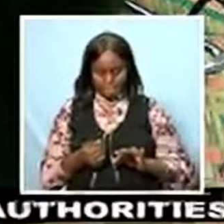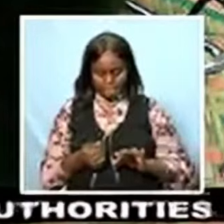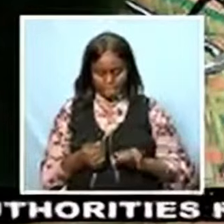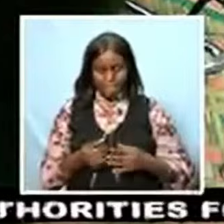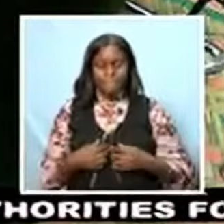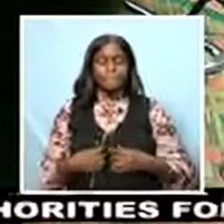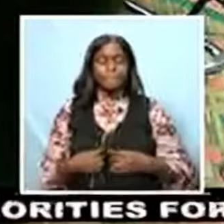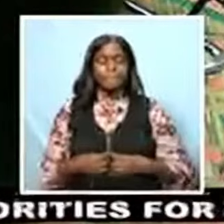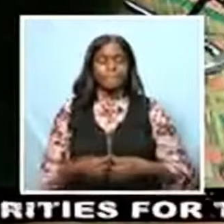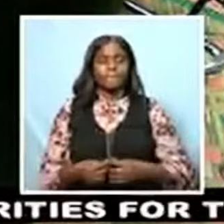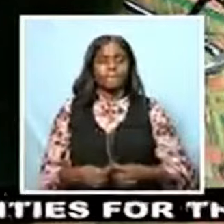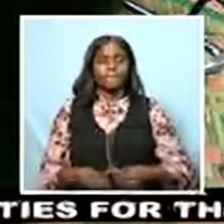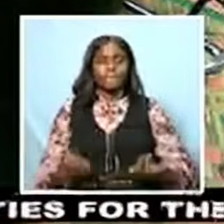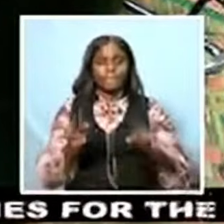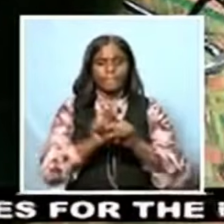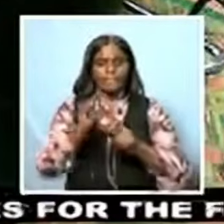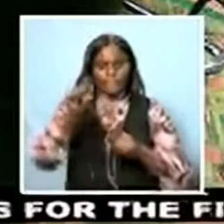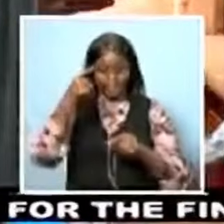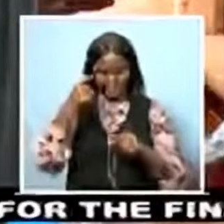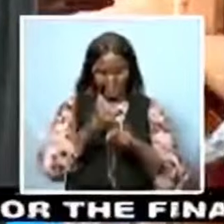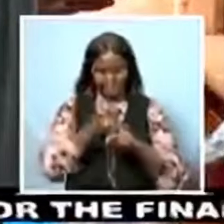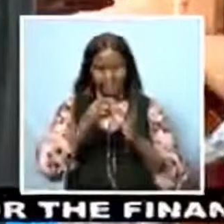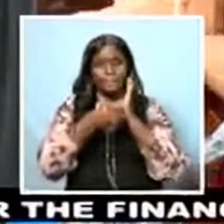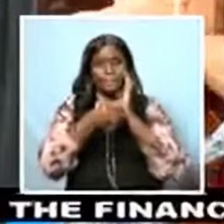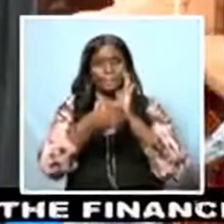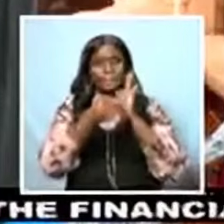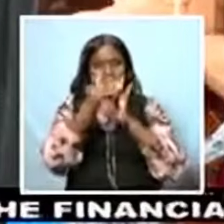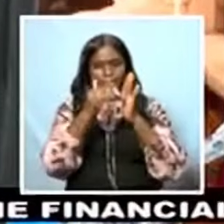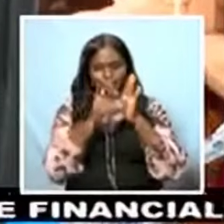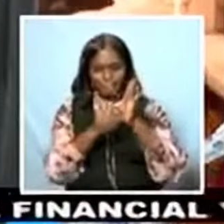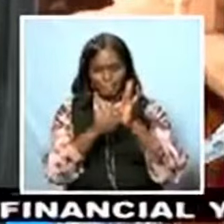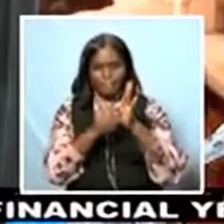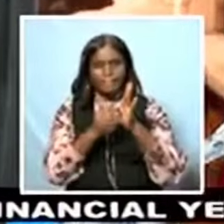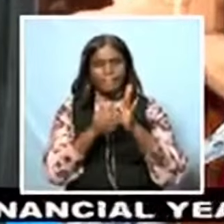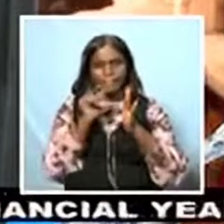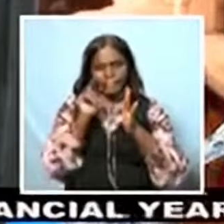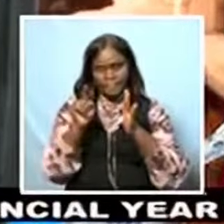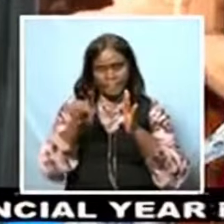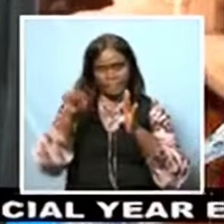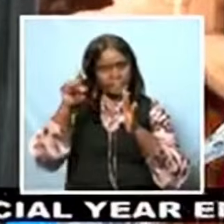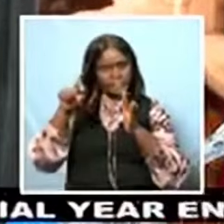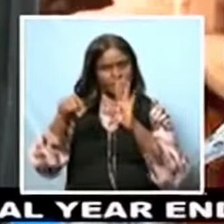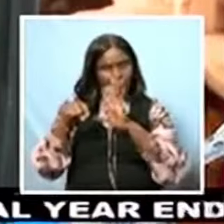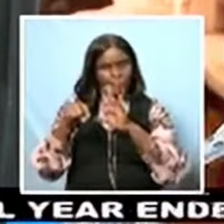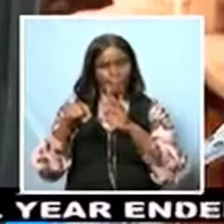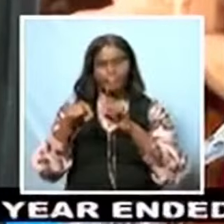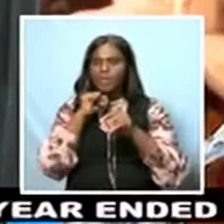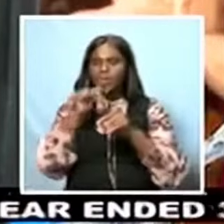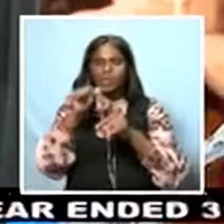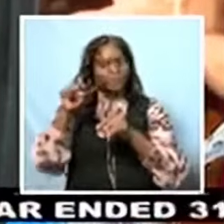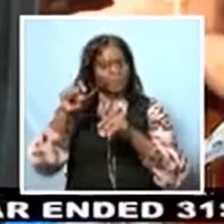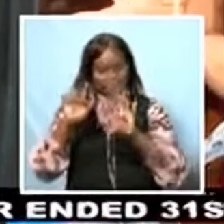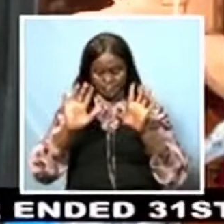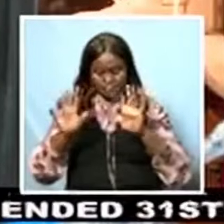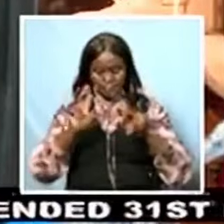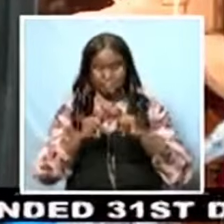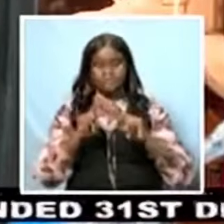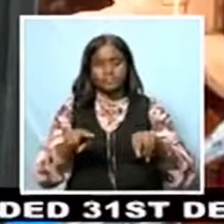Director of Finance. And was that a requirement from the guidelines? Was it an initial requirement? No, it was not a requirement,